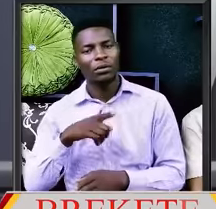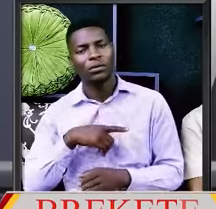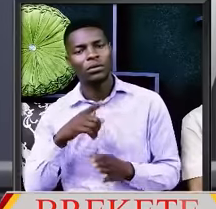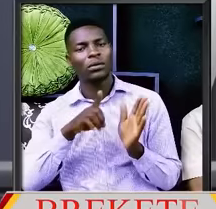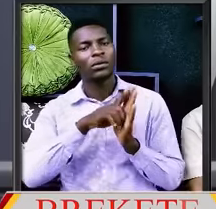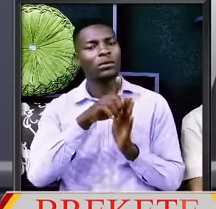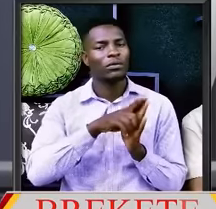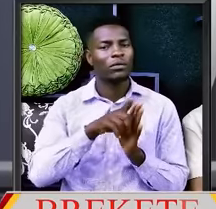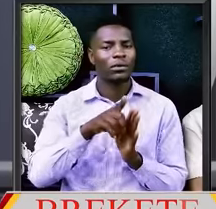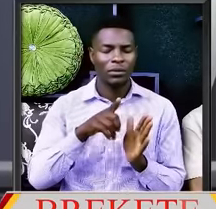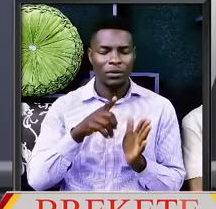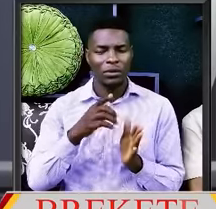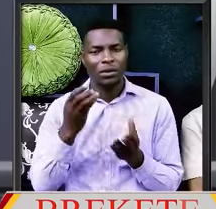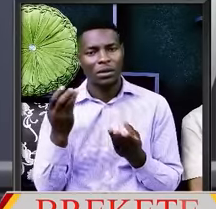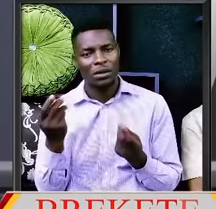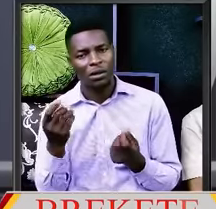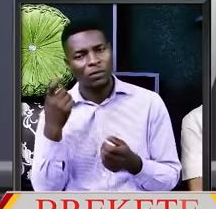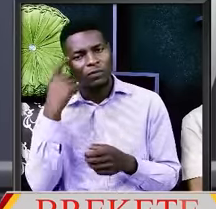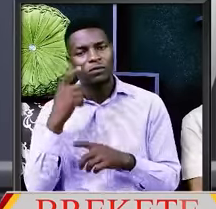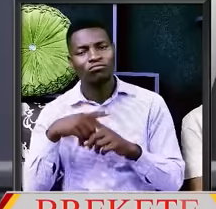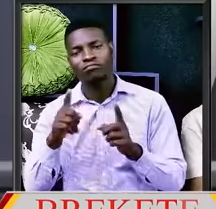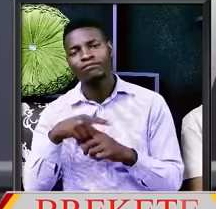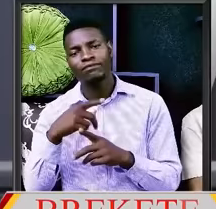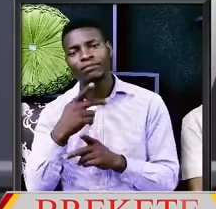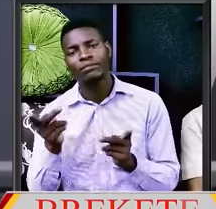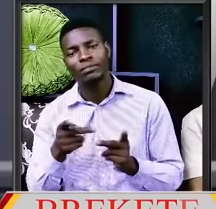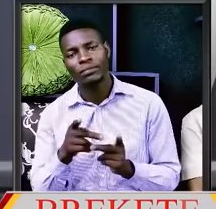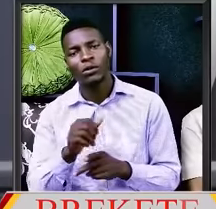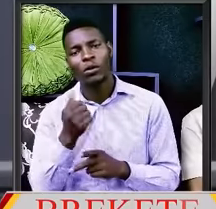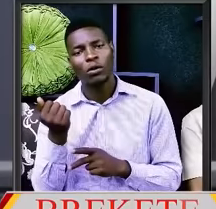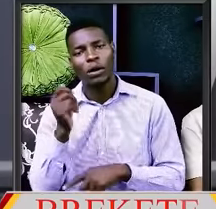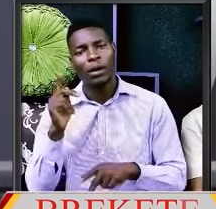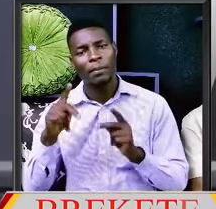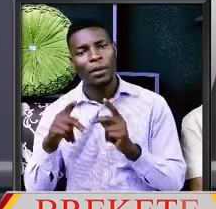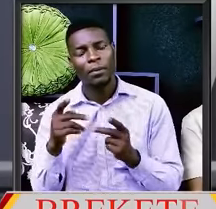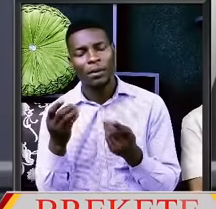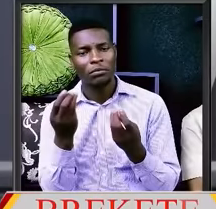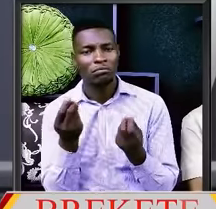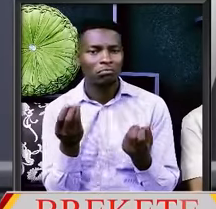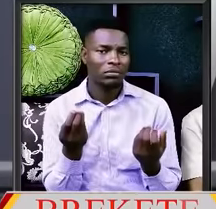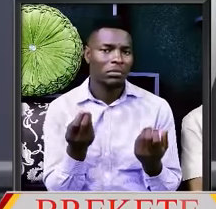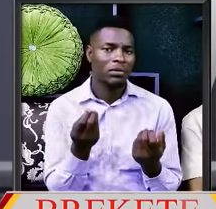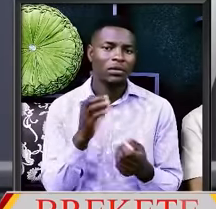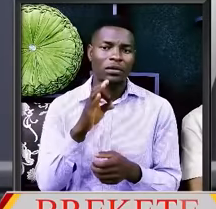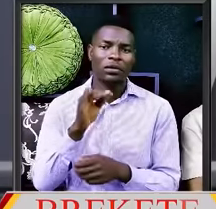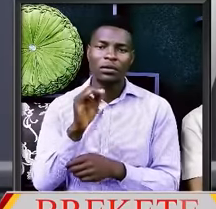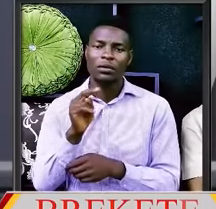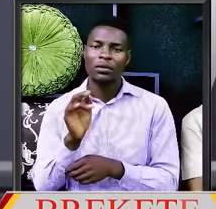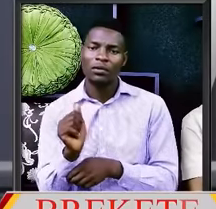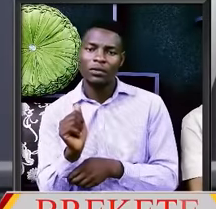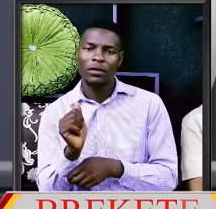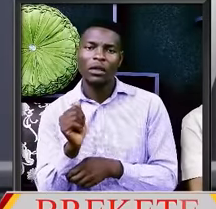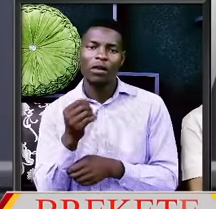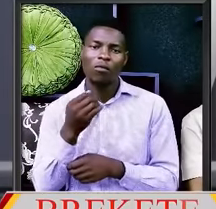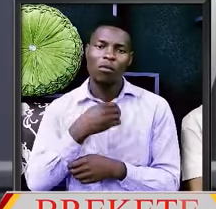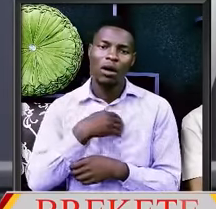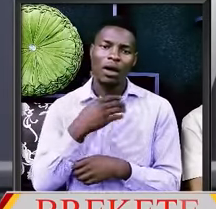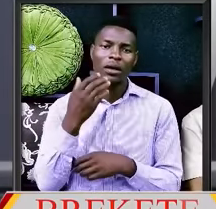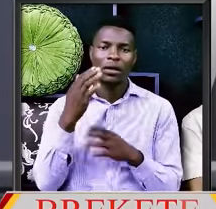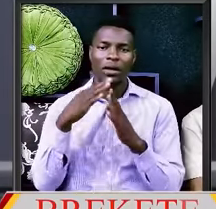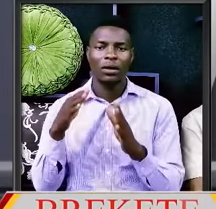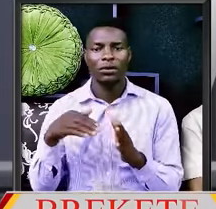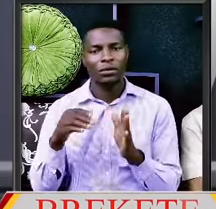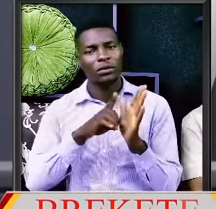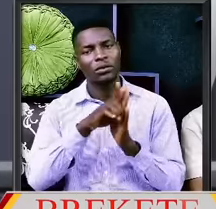land for Indiofe Manu, the other people, Fina White House, they develop not.